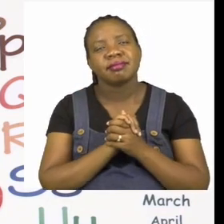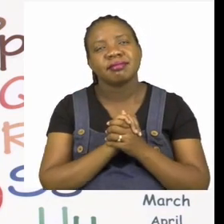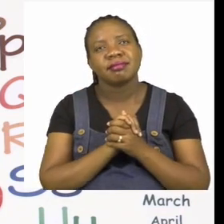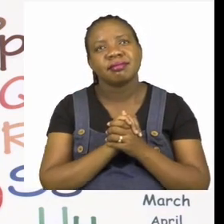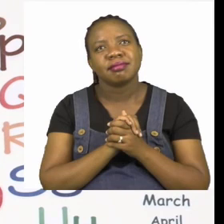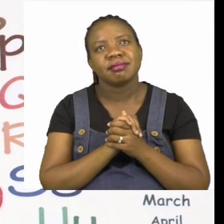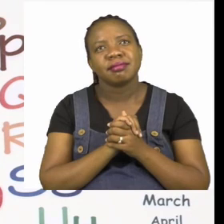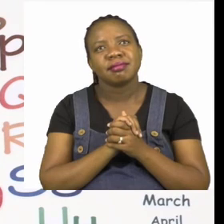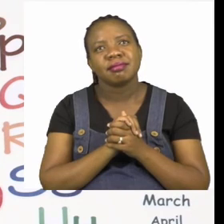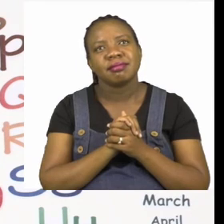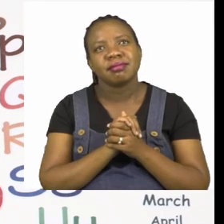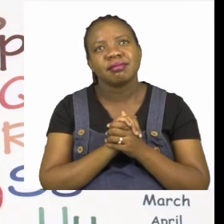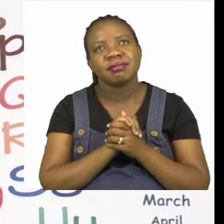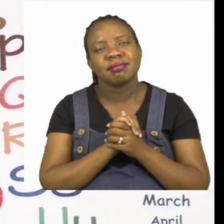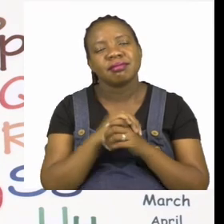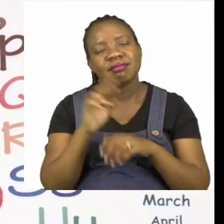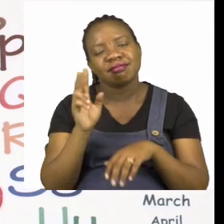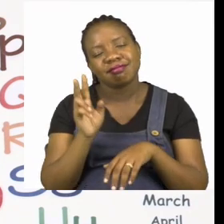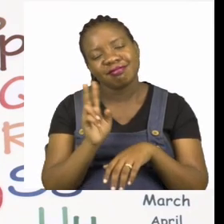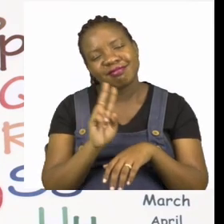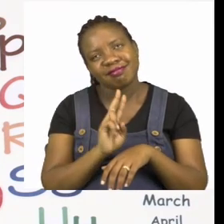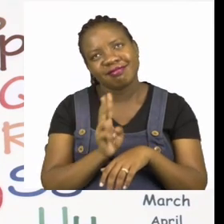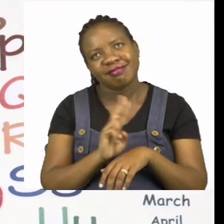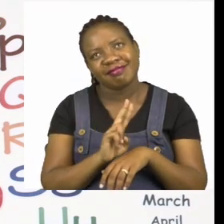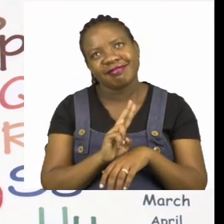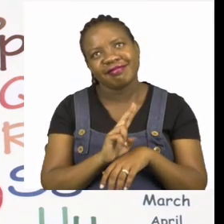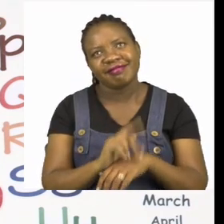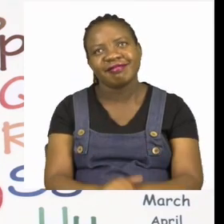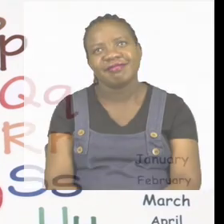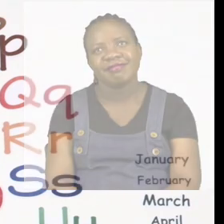with both of them after the advert break.